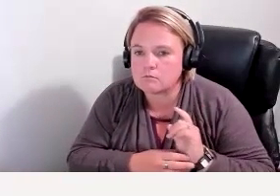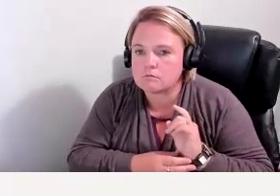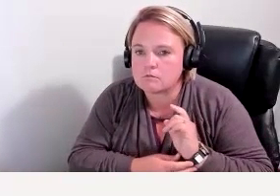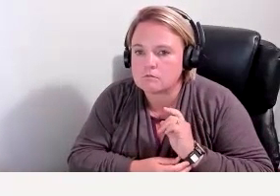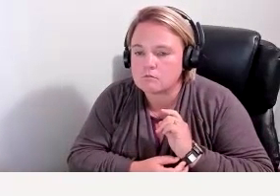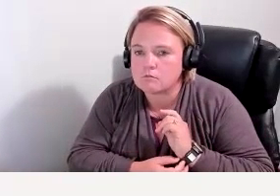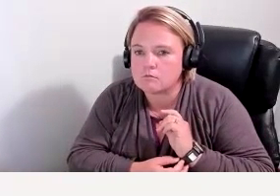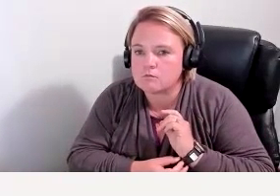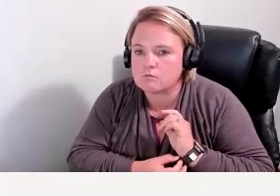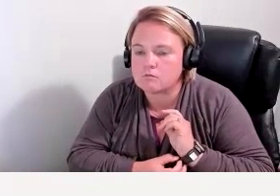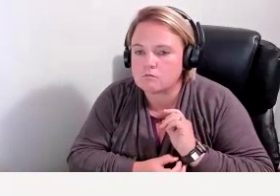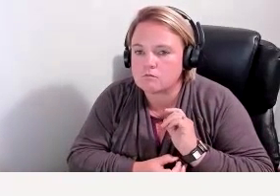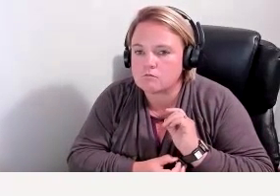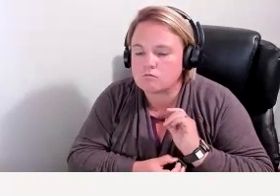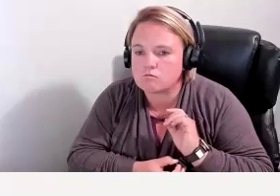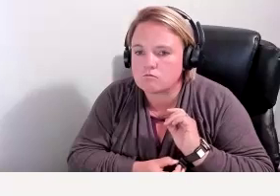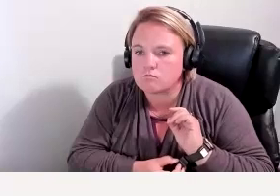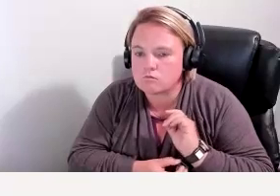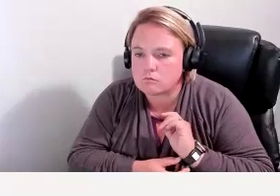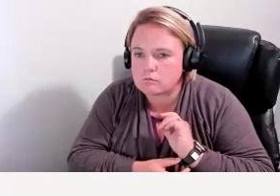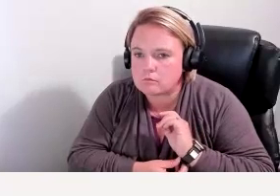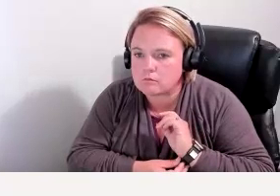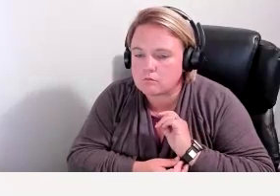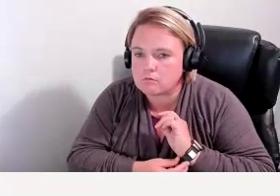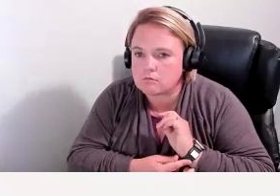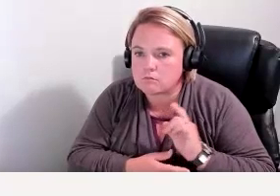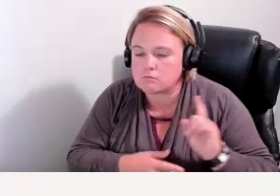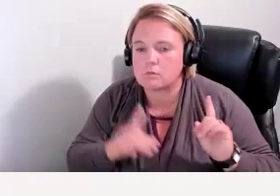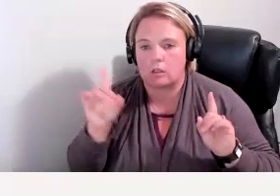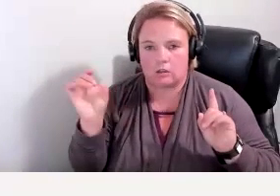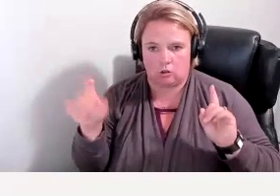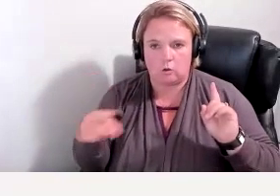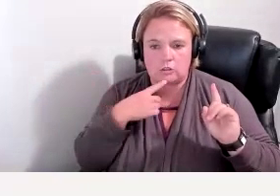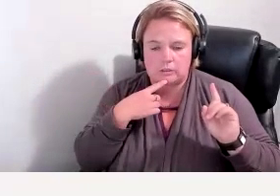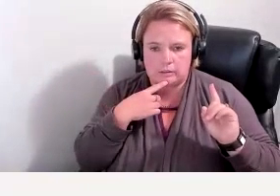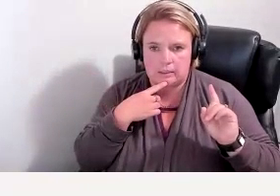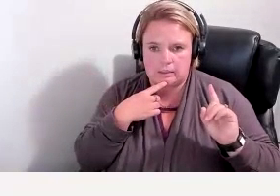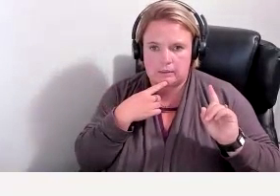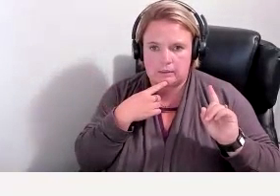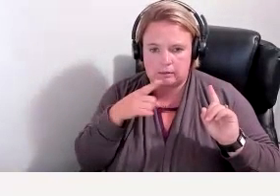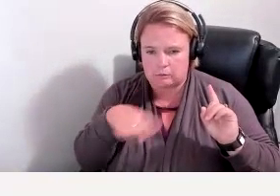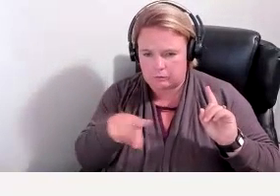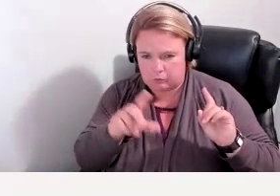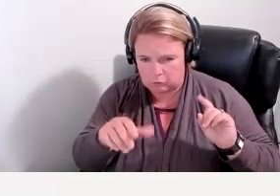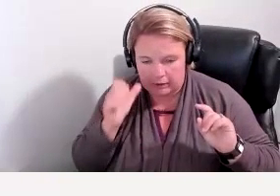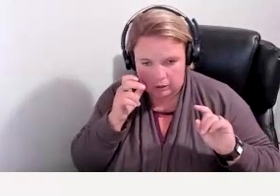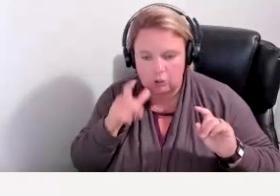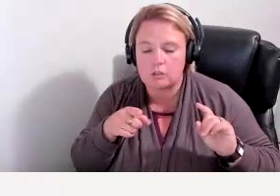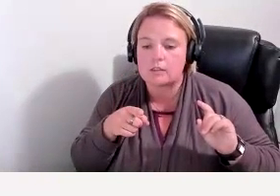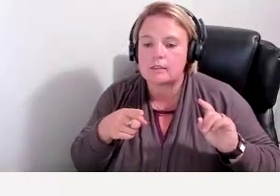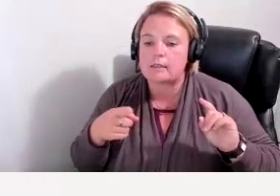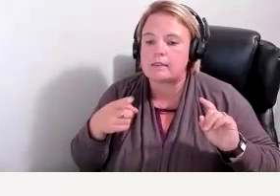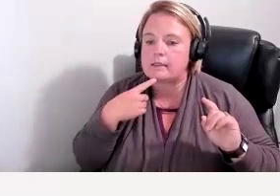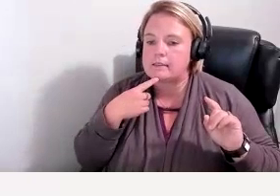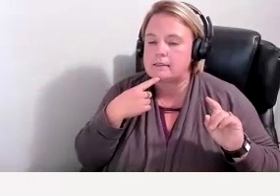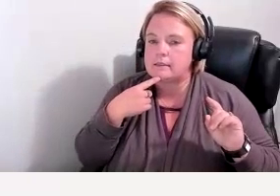Yes. Yes, that's correct. Yep. So the question from the audience member, I'm not sure if those online heard it, but he was asking